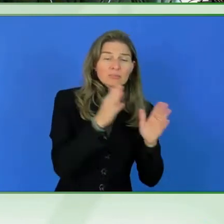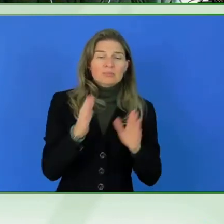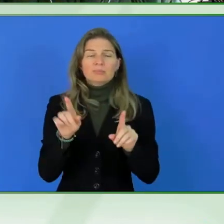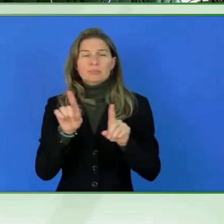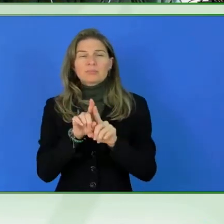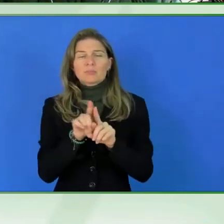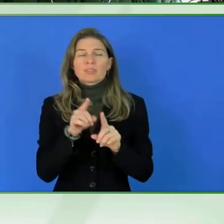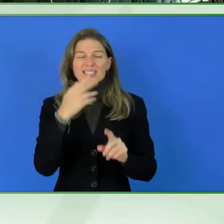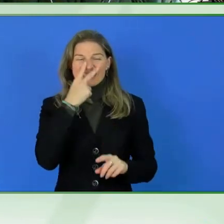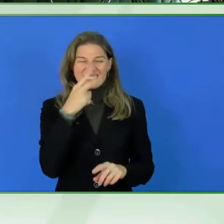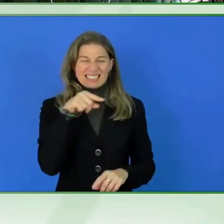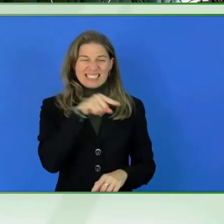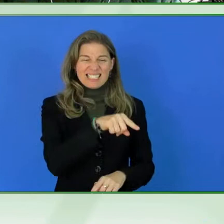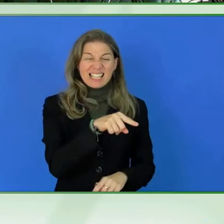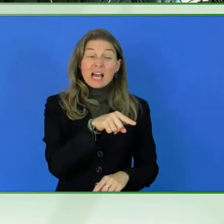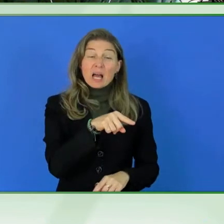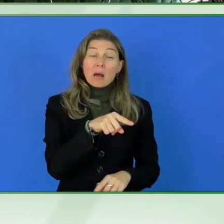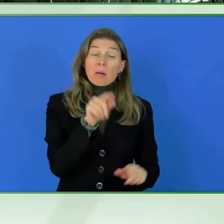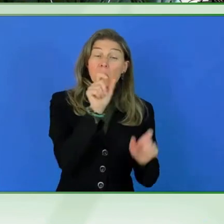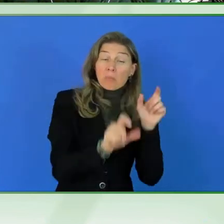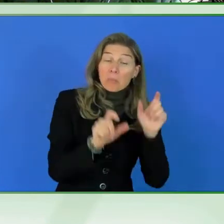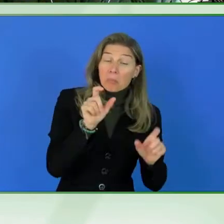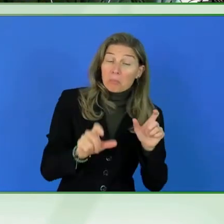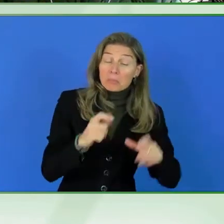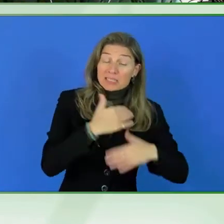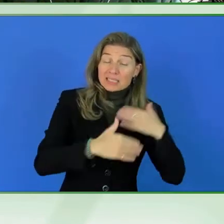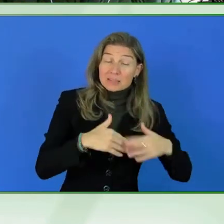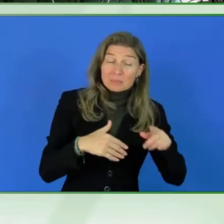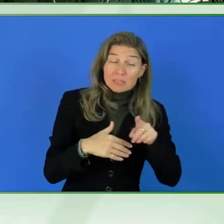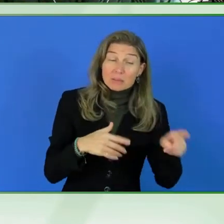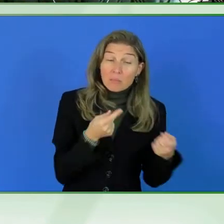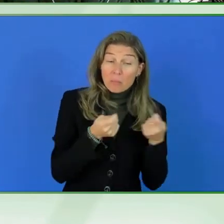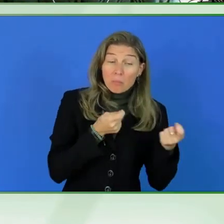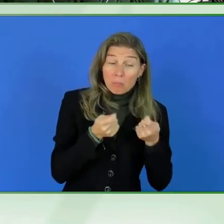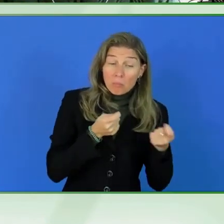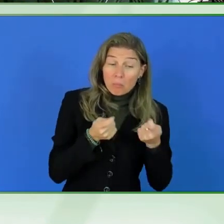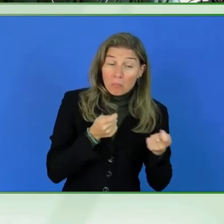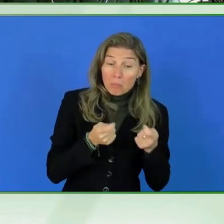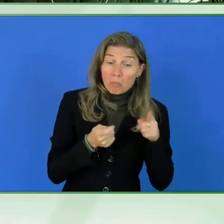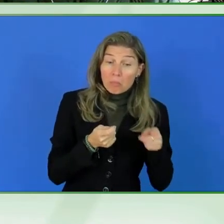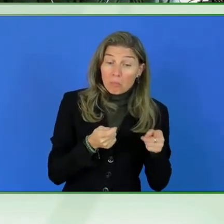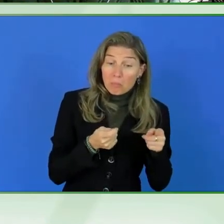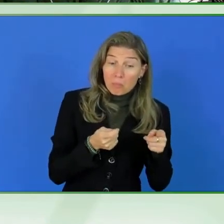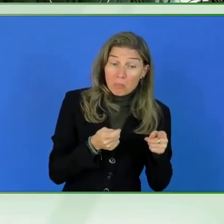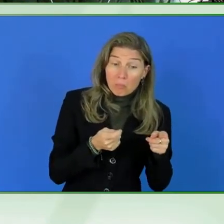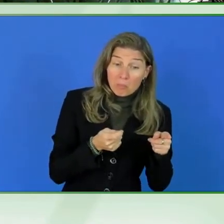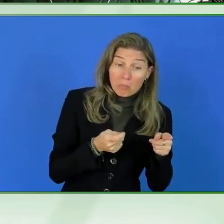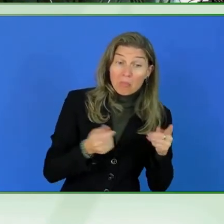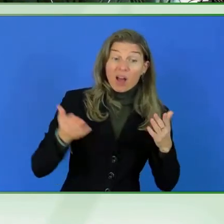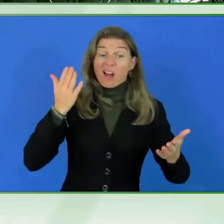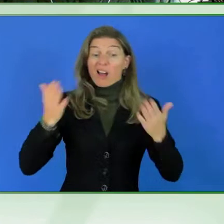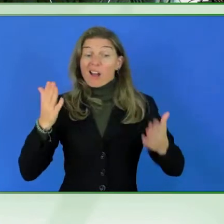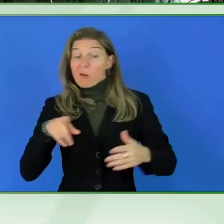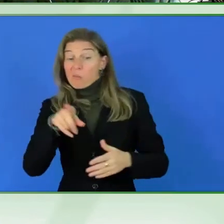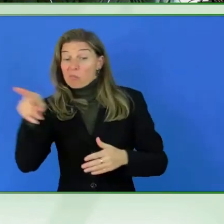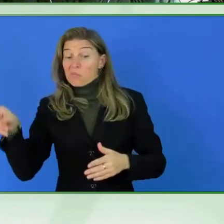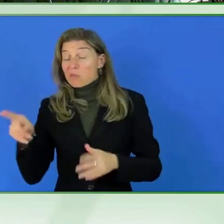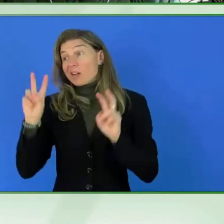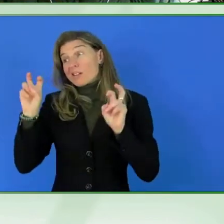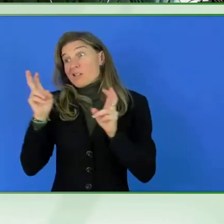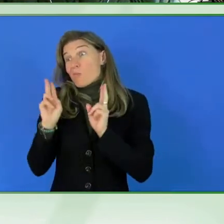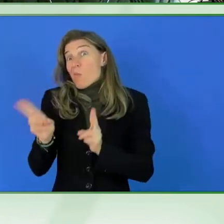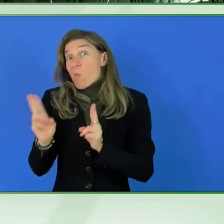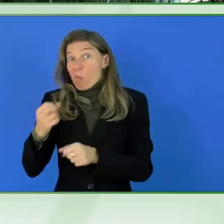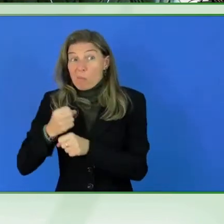see that PWD employees retention is better than our normal employees. The pie chart on the right